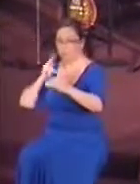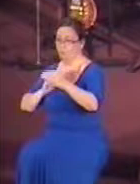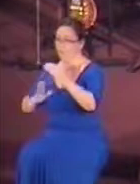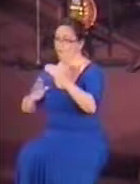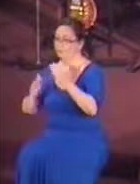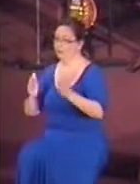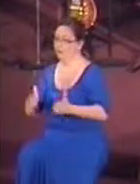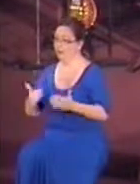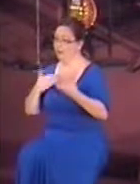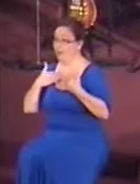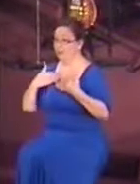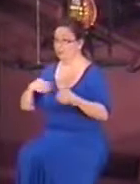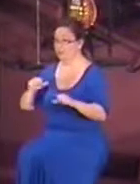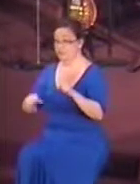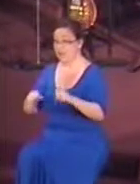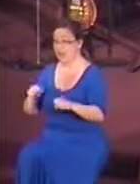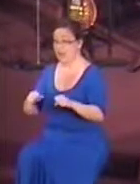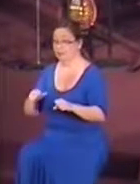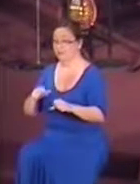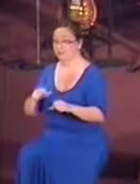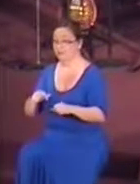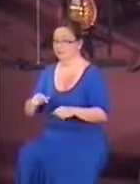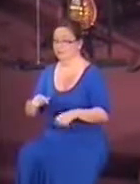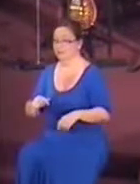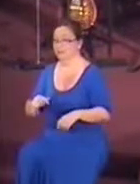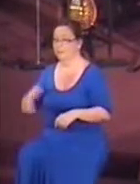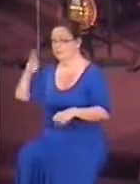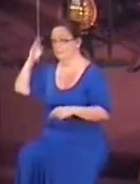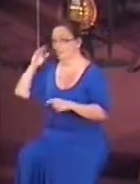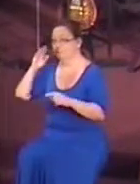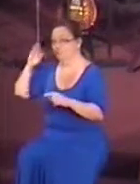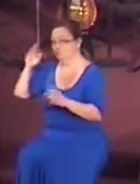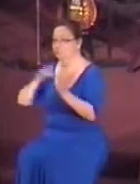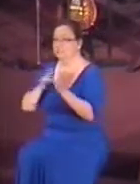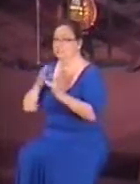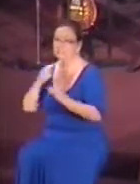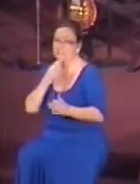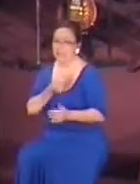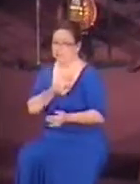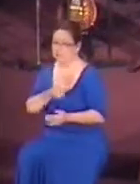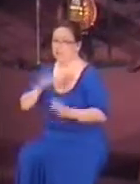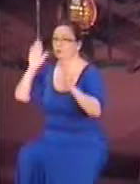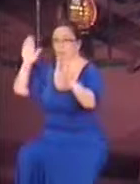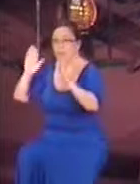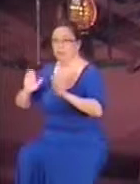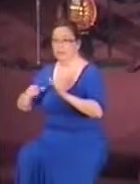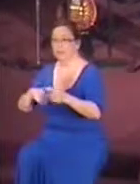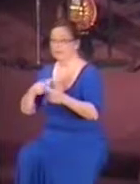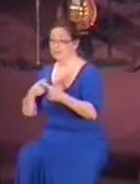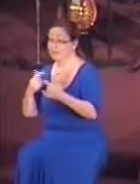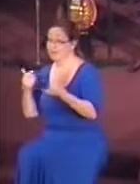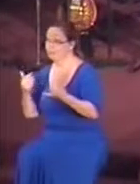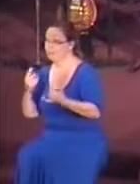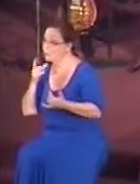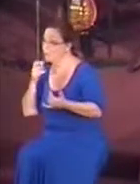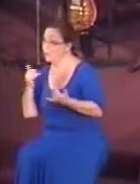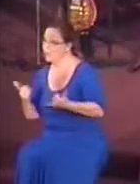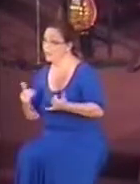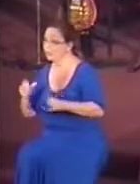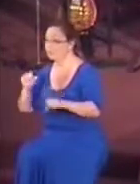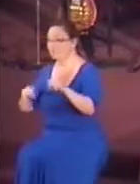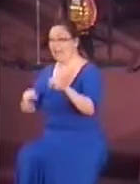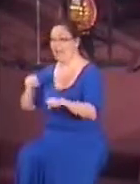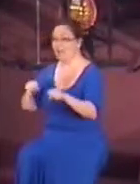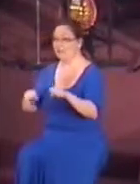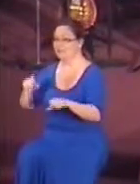doubts about Jesus, being claimed to be great in the eyes of God. But then how about this guy? And many of you know who I'm getting ready to bring up, right? Doubting